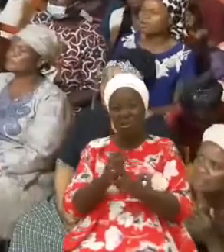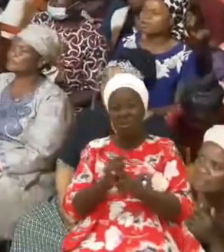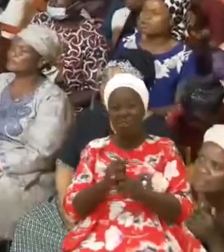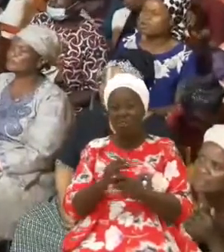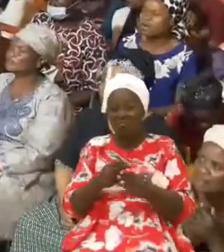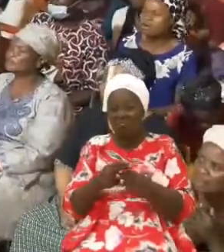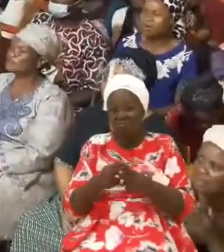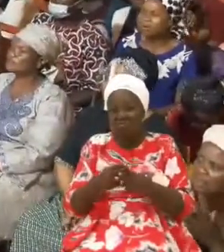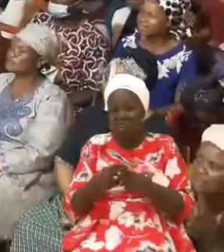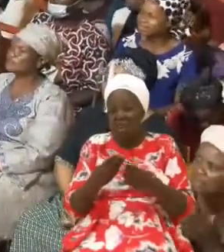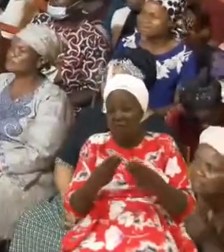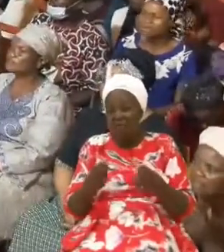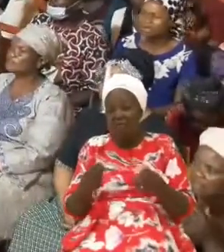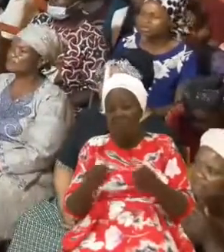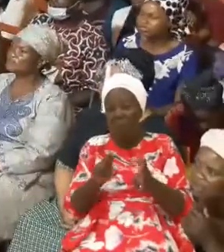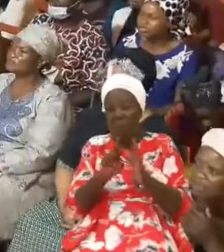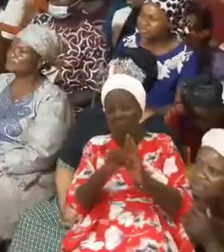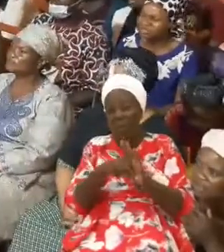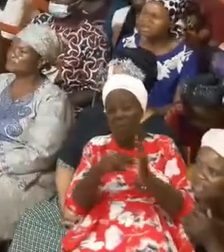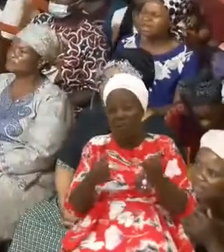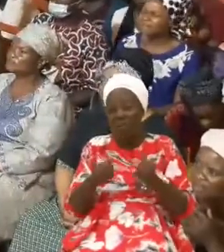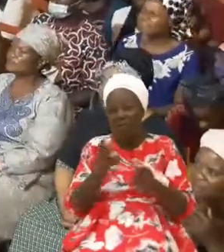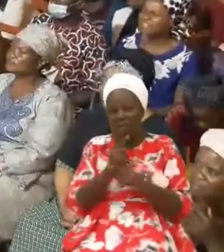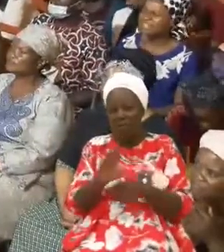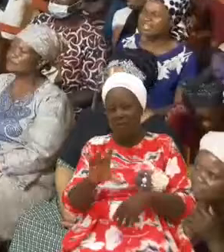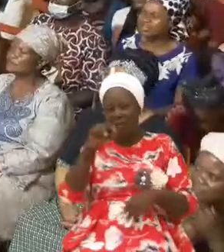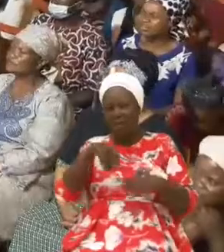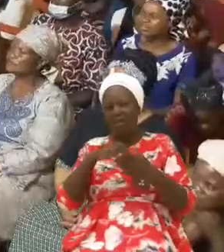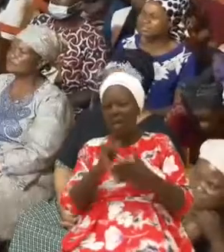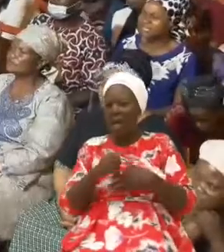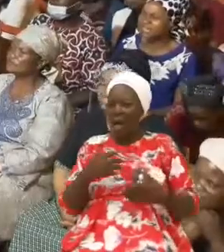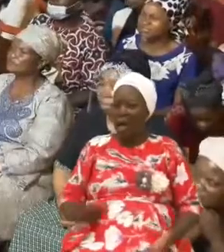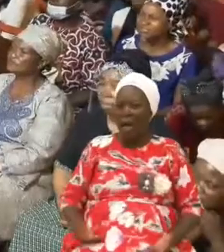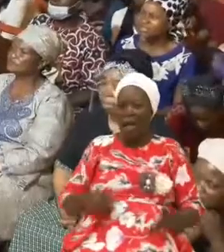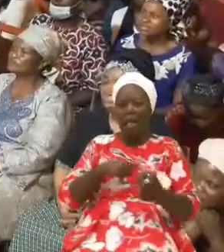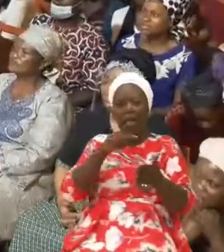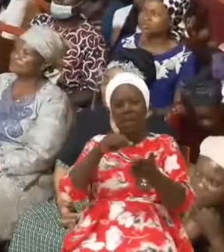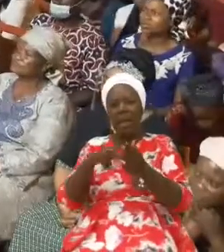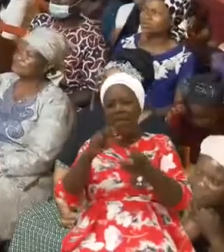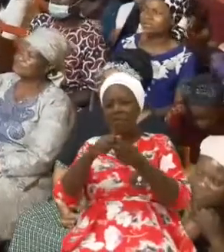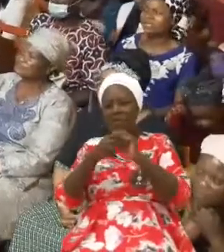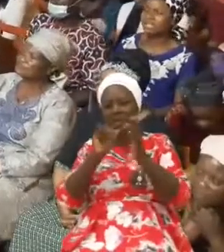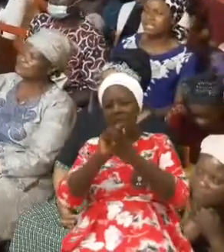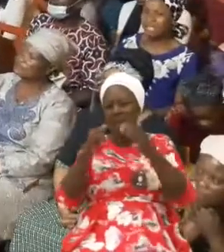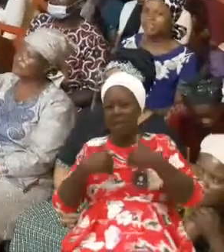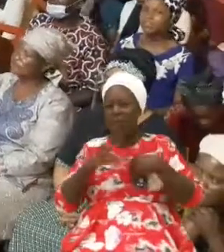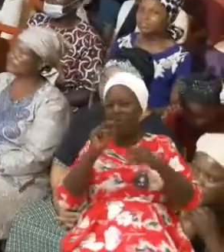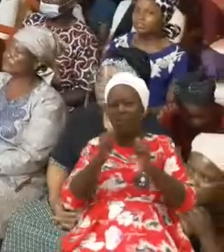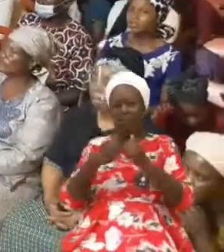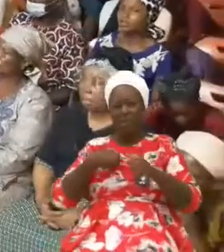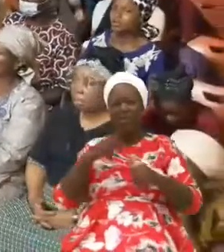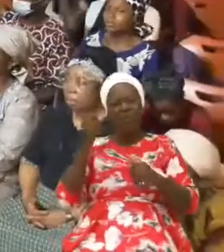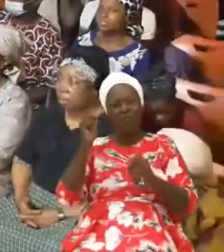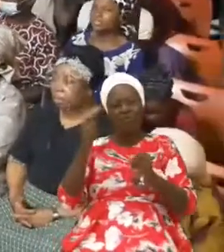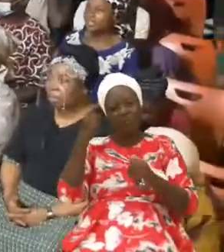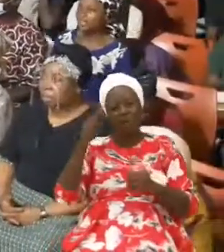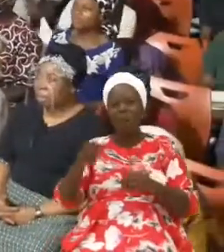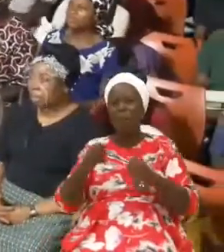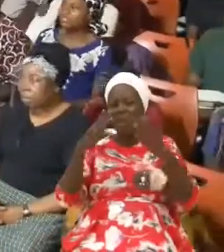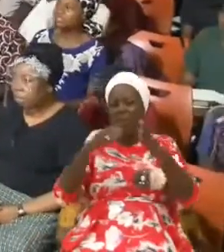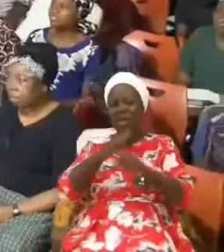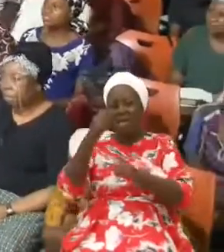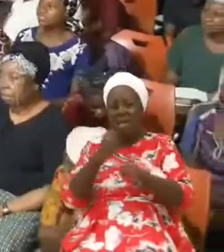today, after tonight, just a few minutes now, you will discover your enlarged heart is